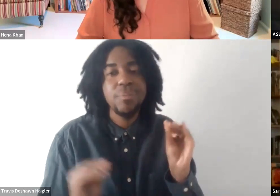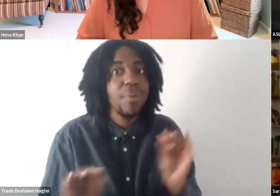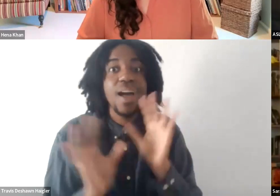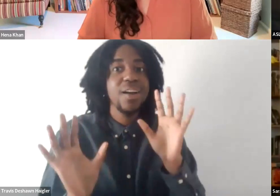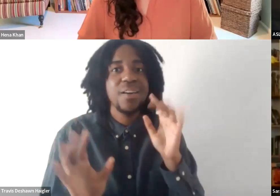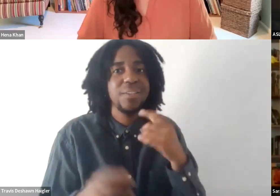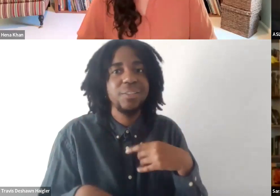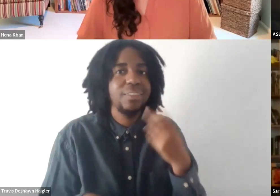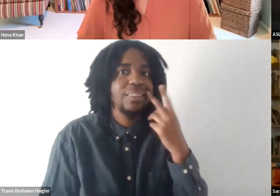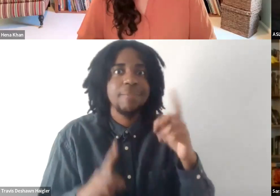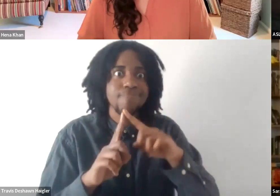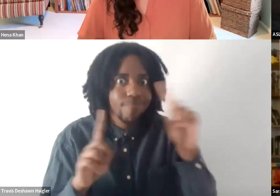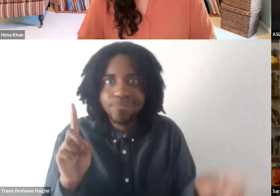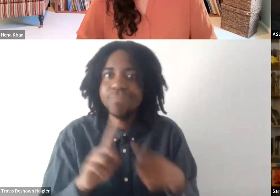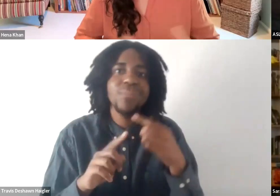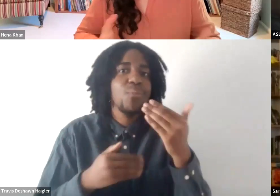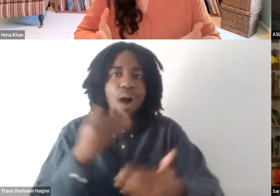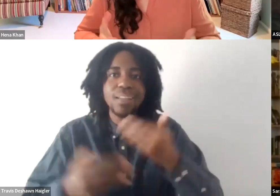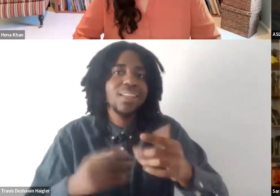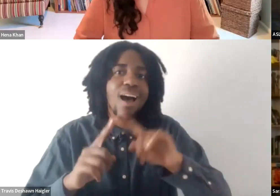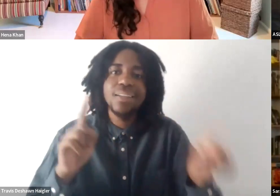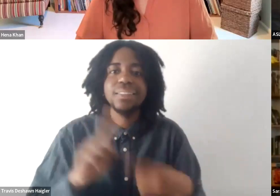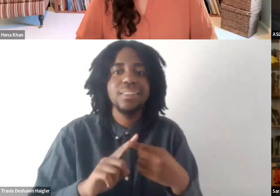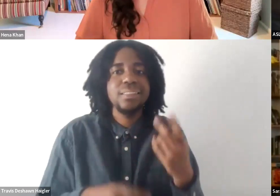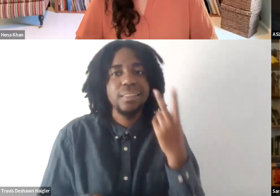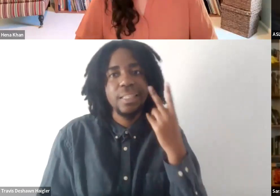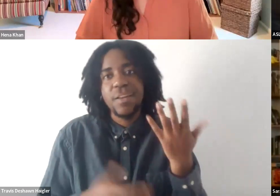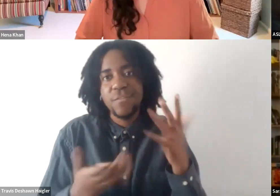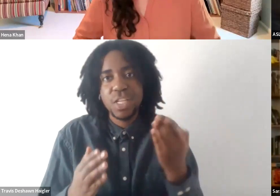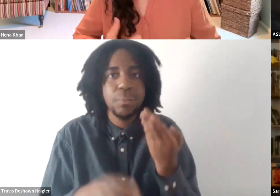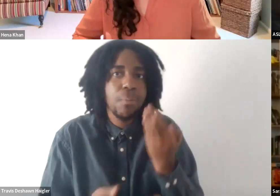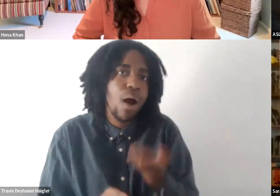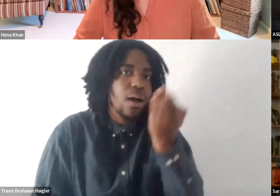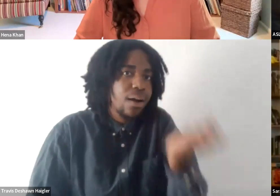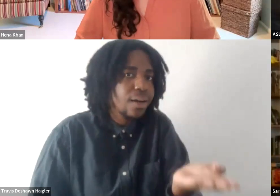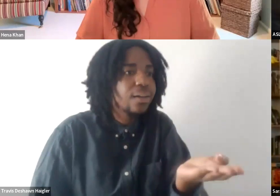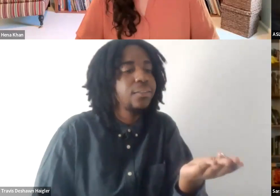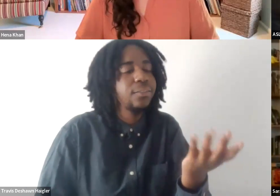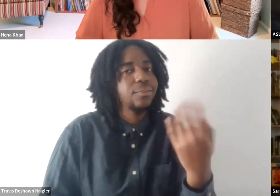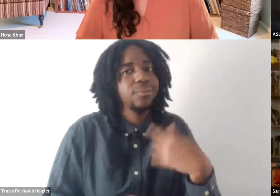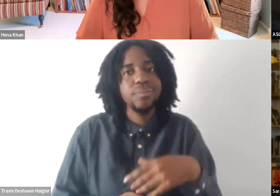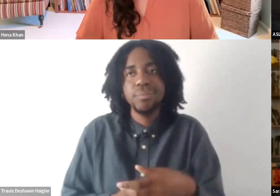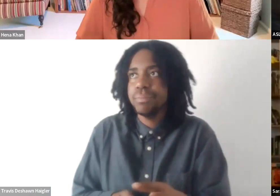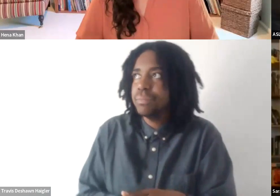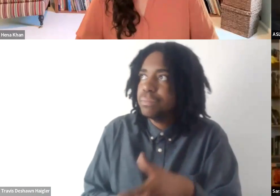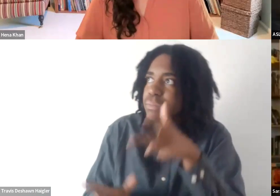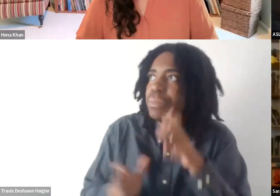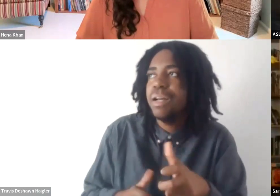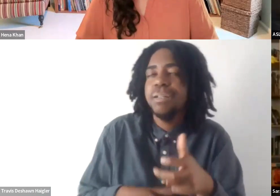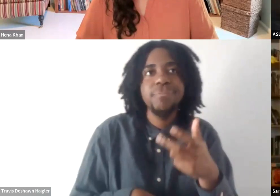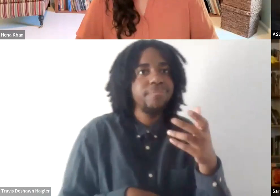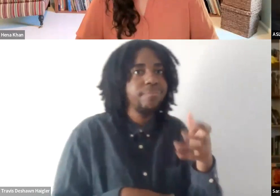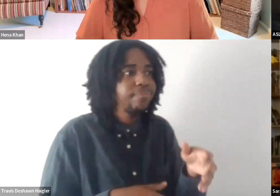full circle, and the finished product, of course, is amazing, but then the reader is what it's all